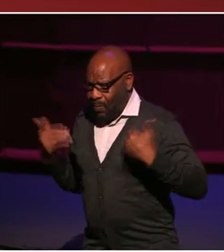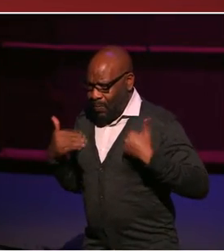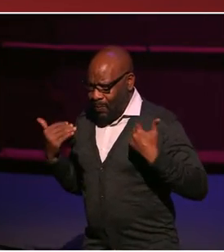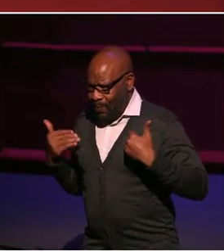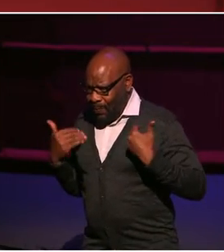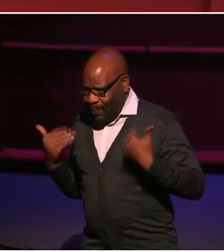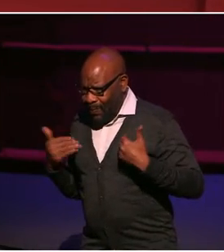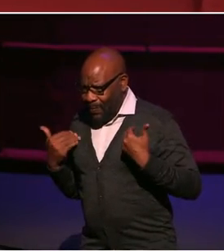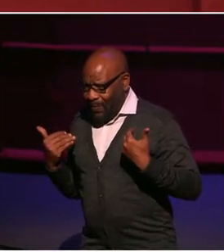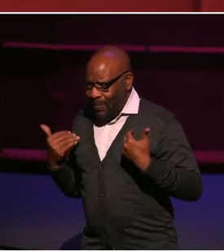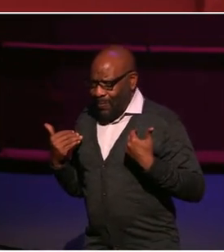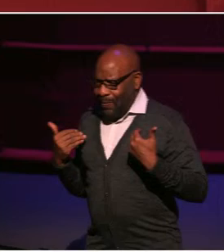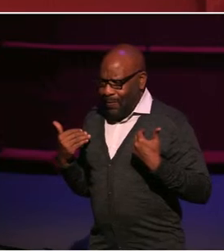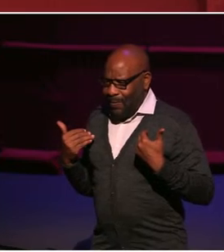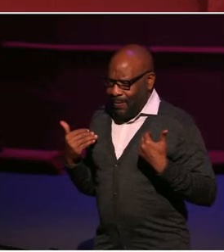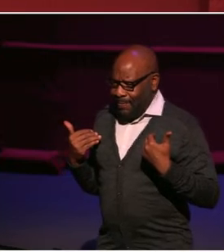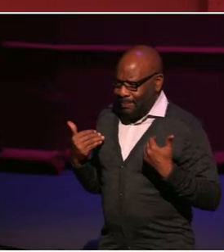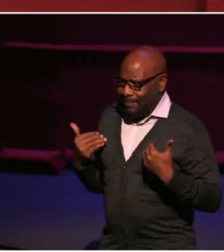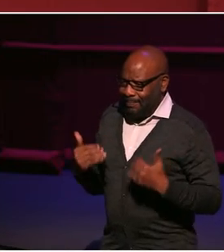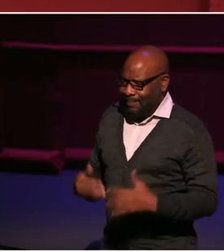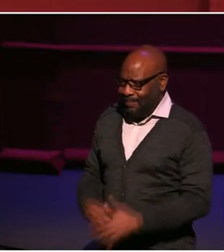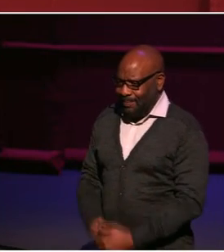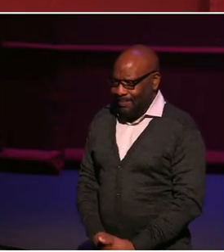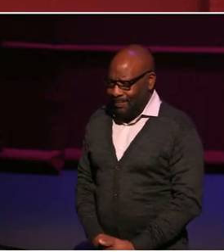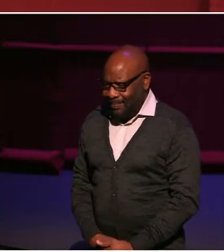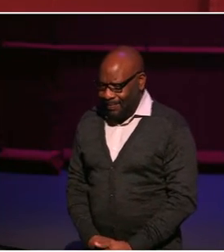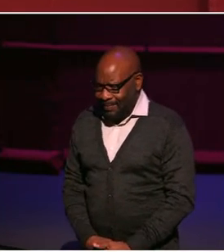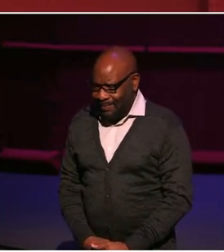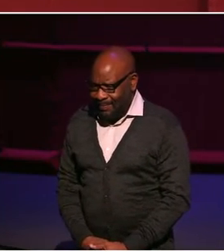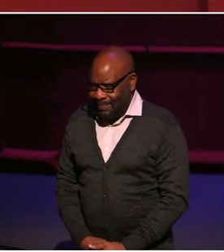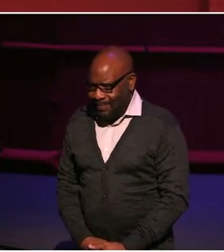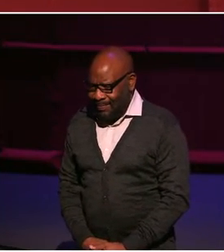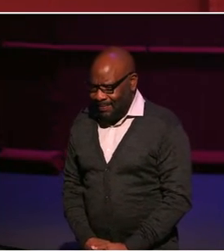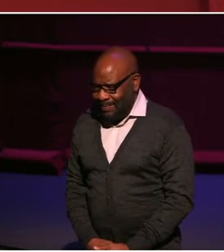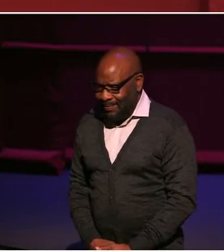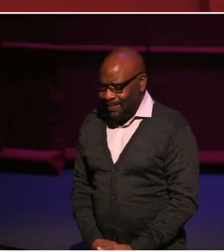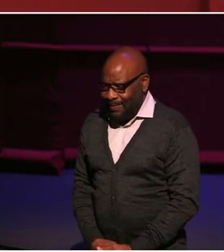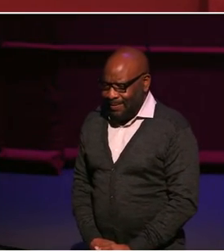take. Oh, don't just